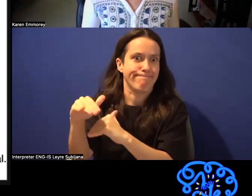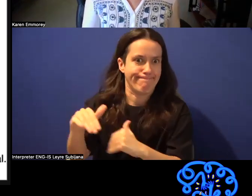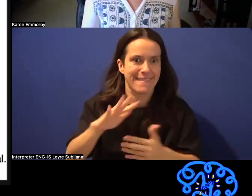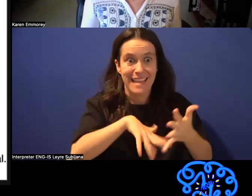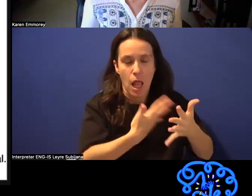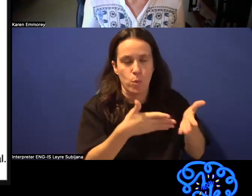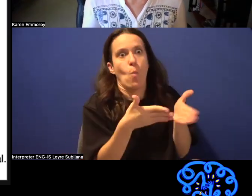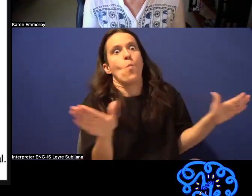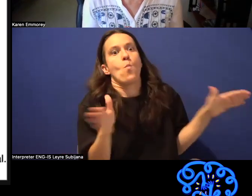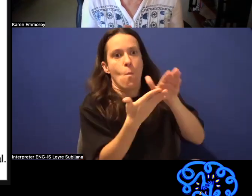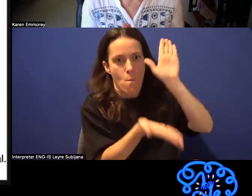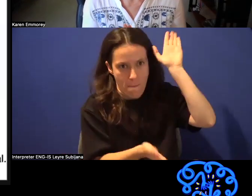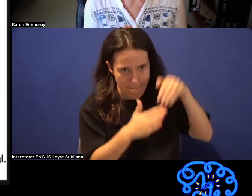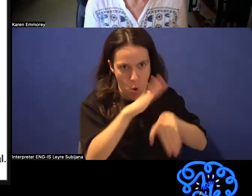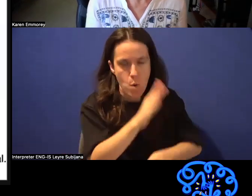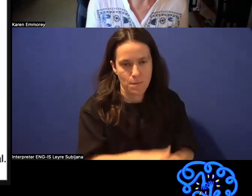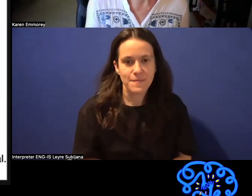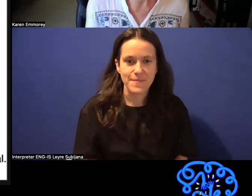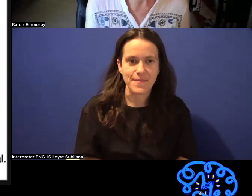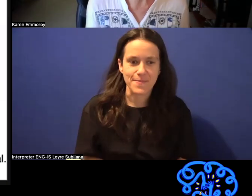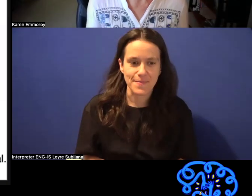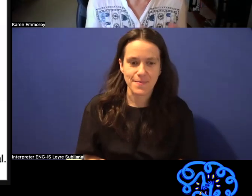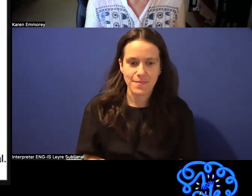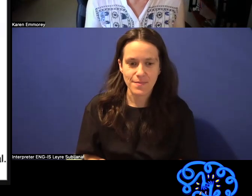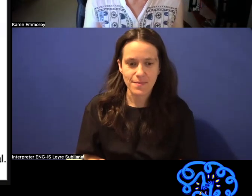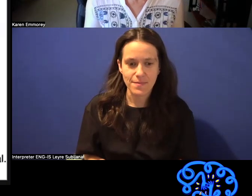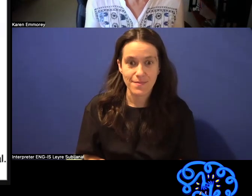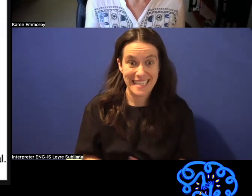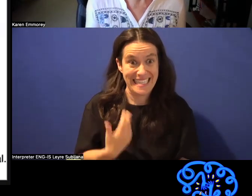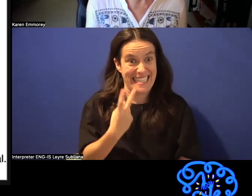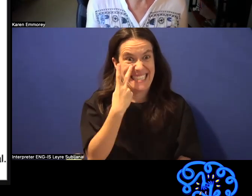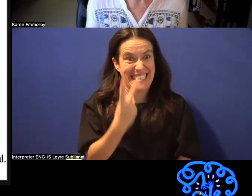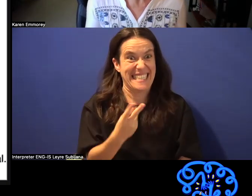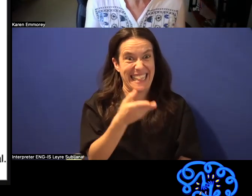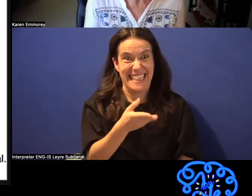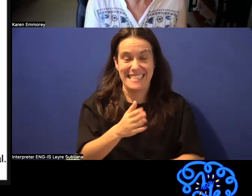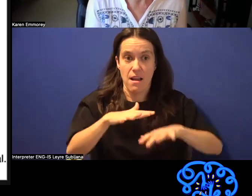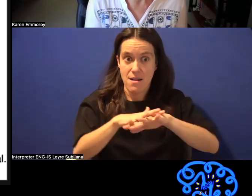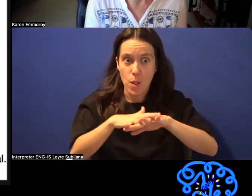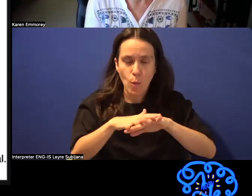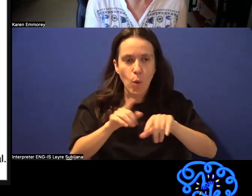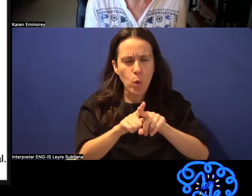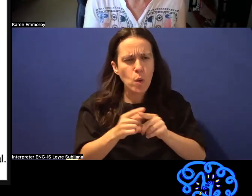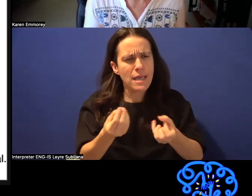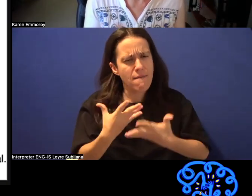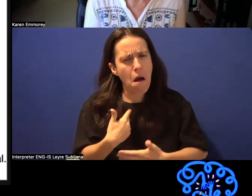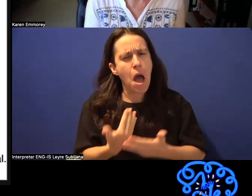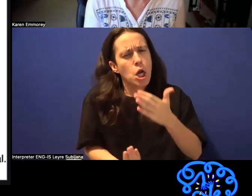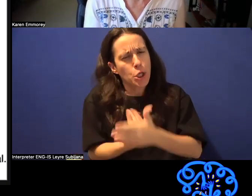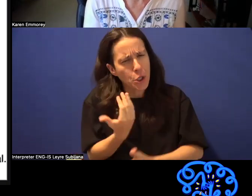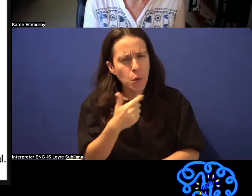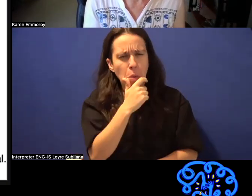And I think looking at this, these networks also gives us some new clues into thinking about iconic